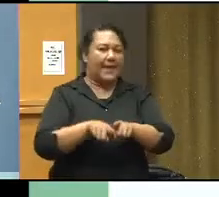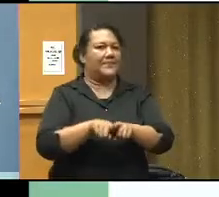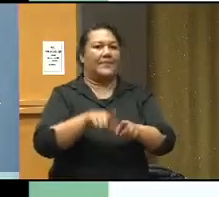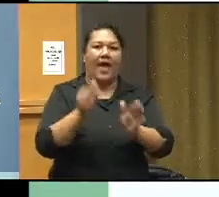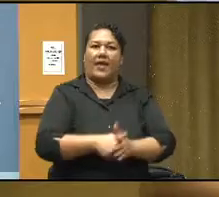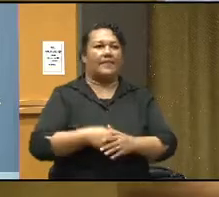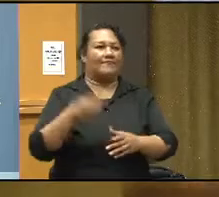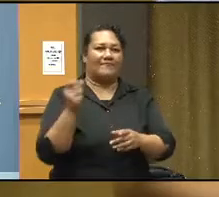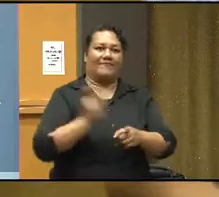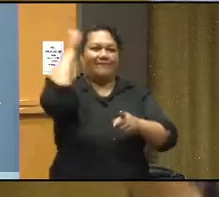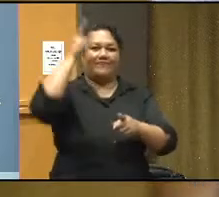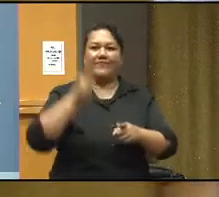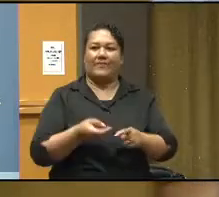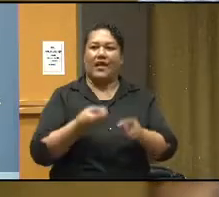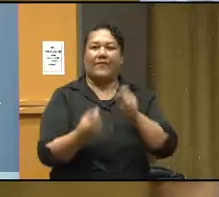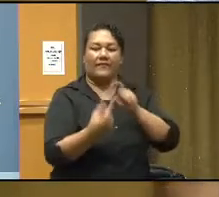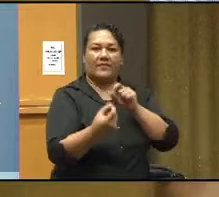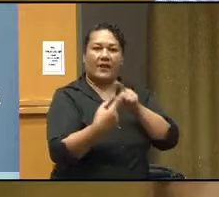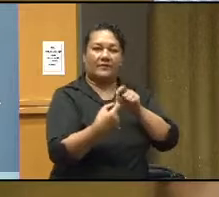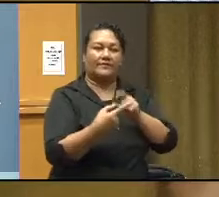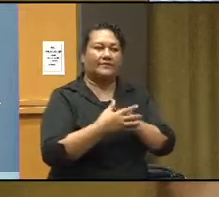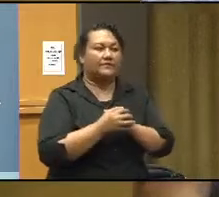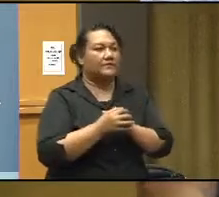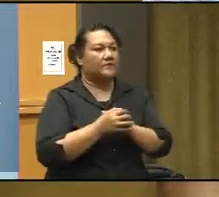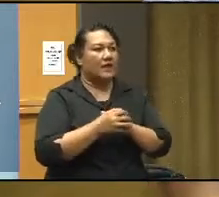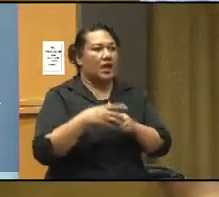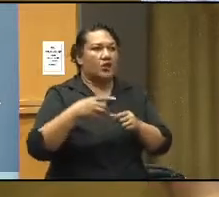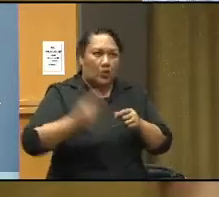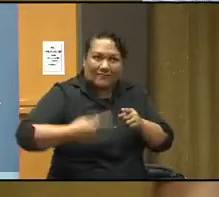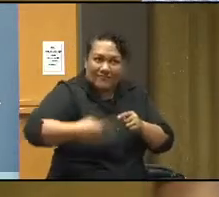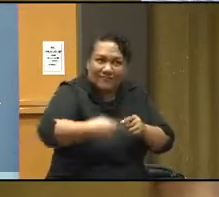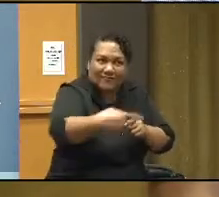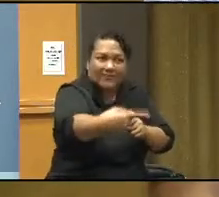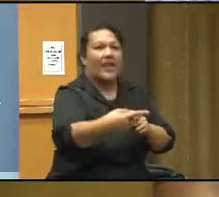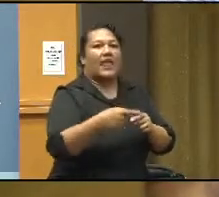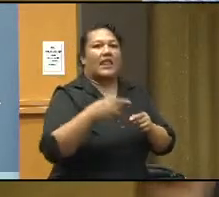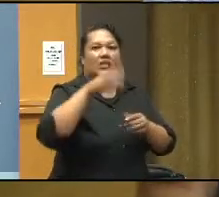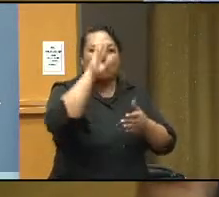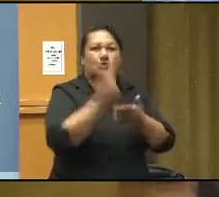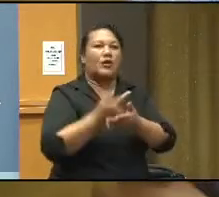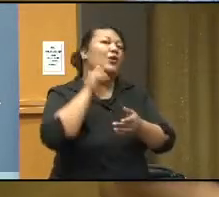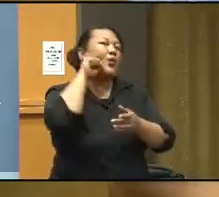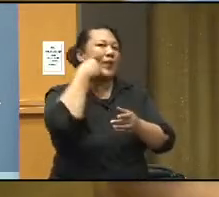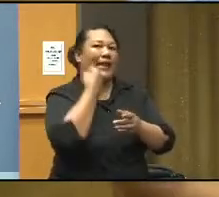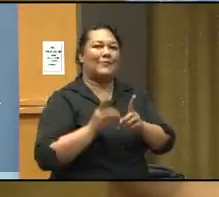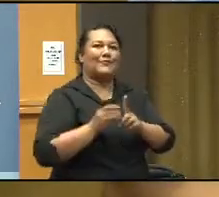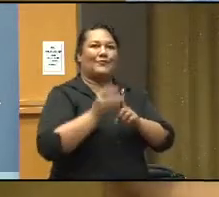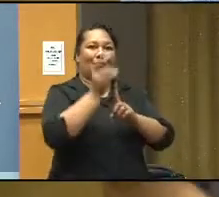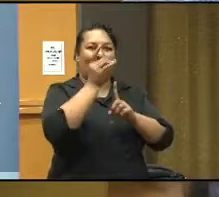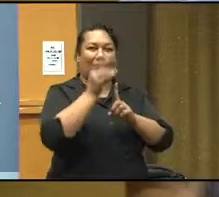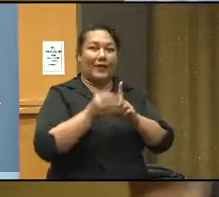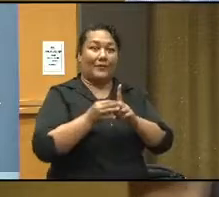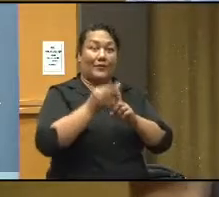constant, earlier feedback so they can improve. So there's a continuous improvement system that is taking place. The other one